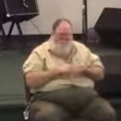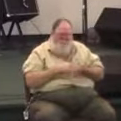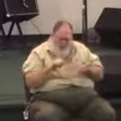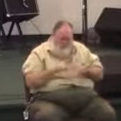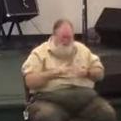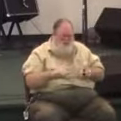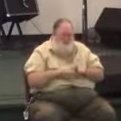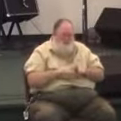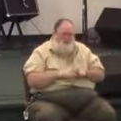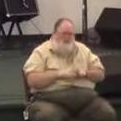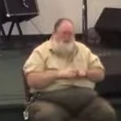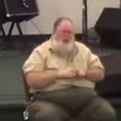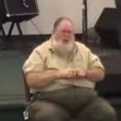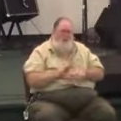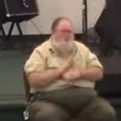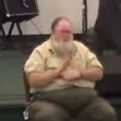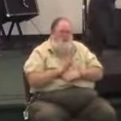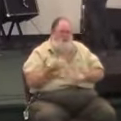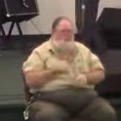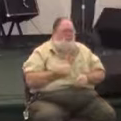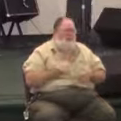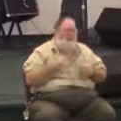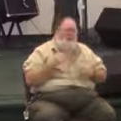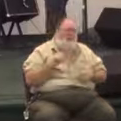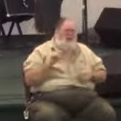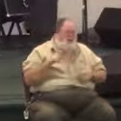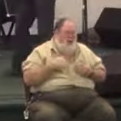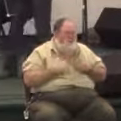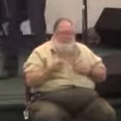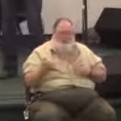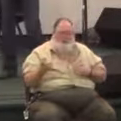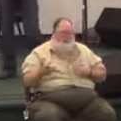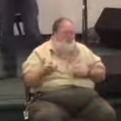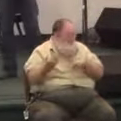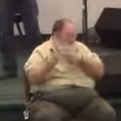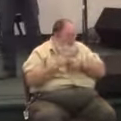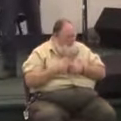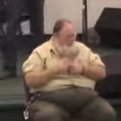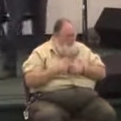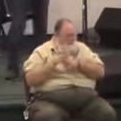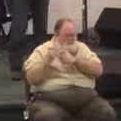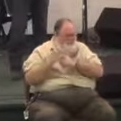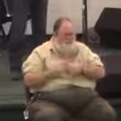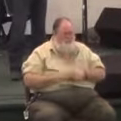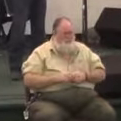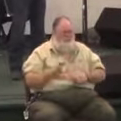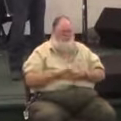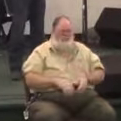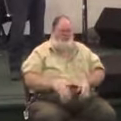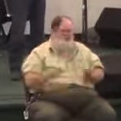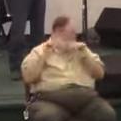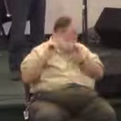like businesses, and we need to have you guys give and all that. That's baloney.